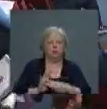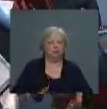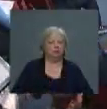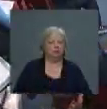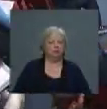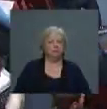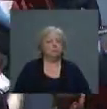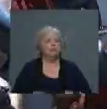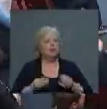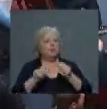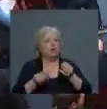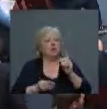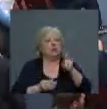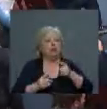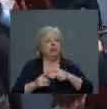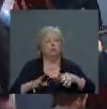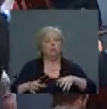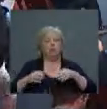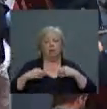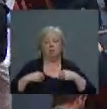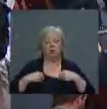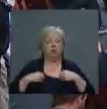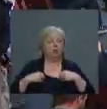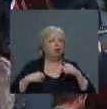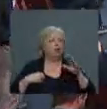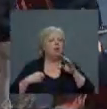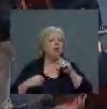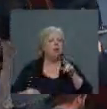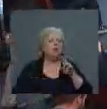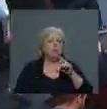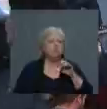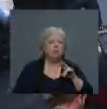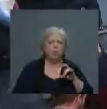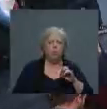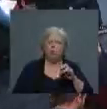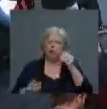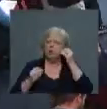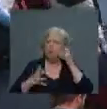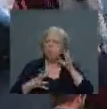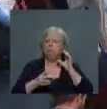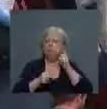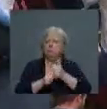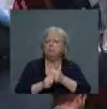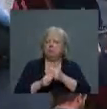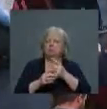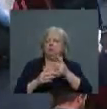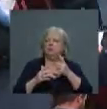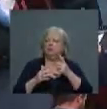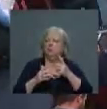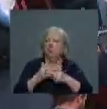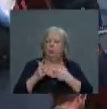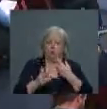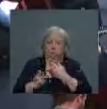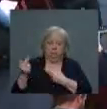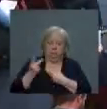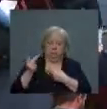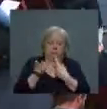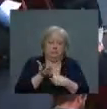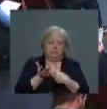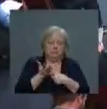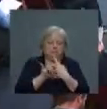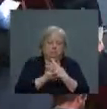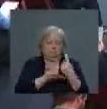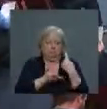There's a motion and a second to adopt the resolution. Mr. Moore, could you just kind of give us an update based on what we discussed this past Tuesday on